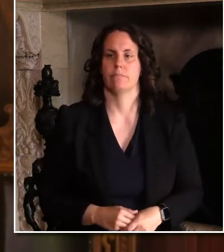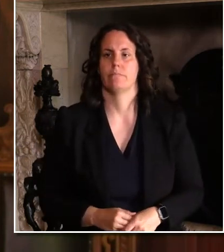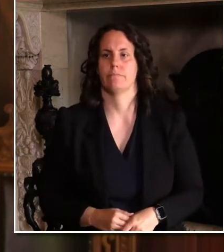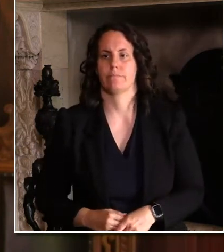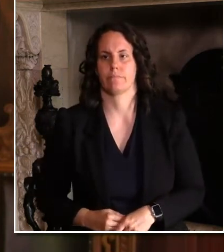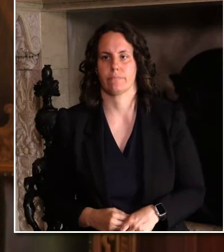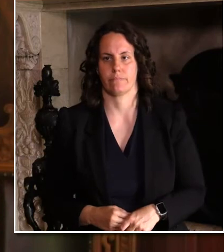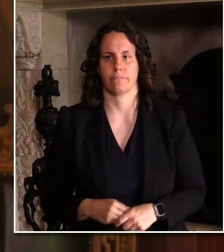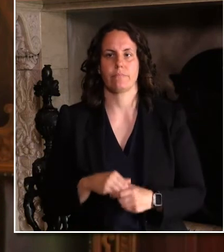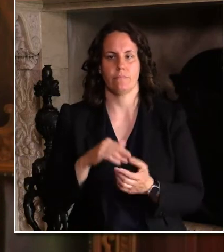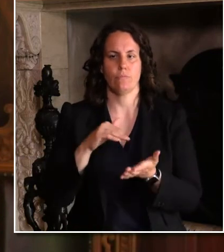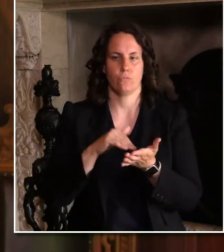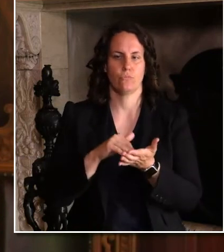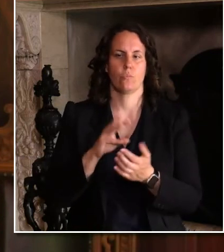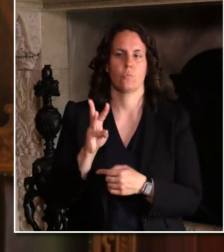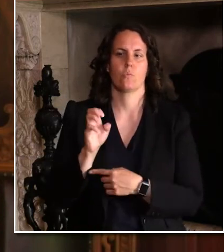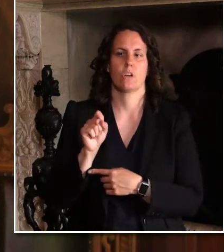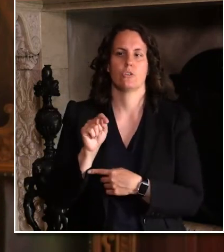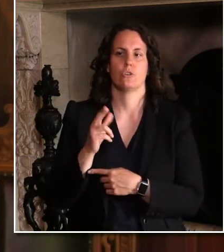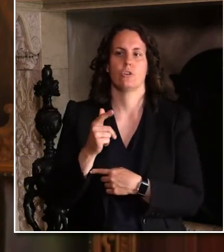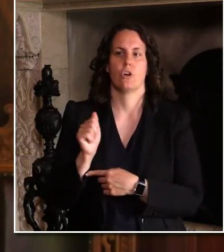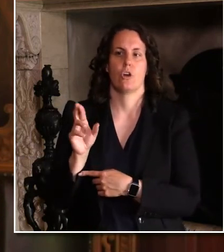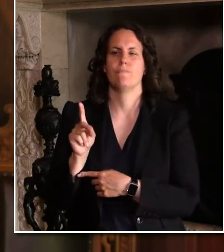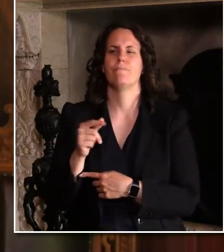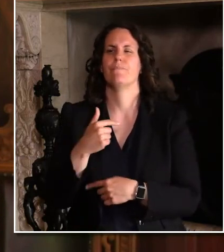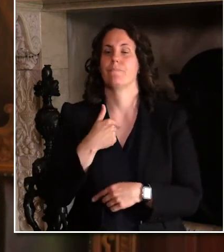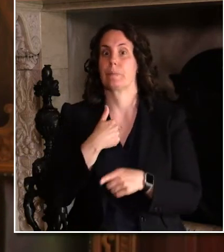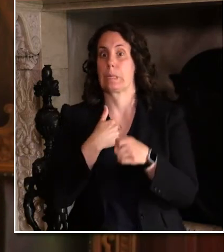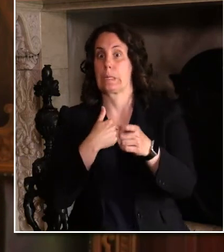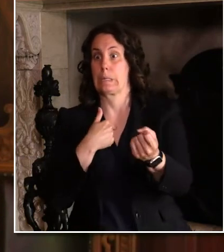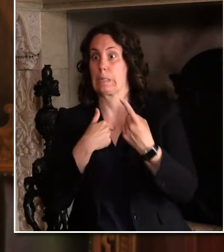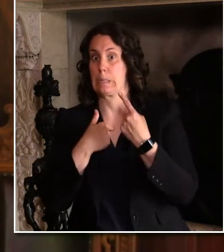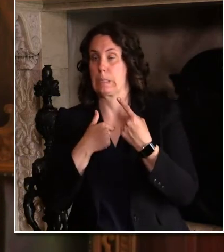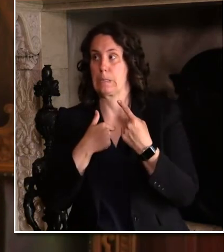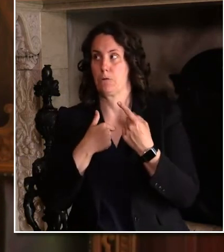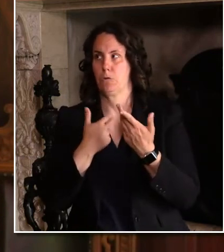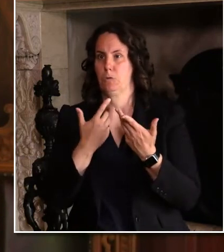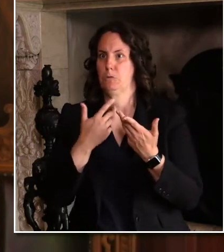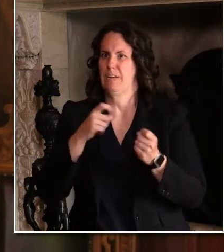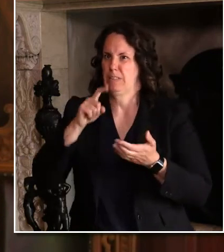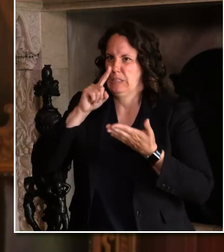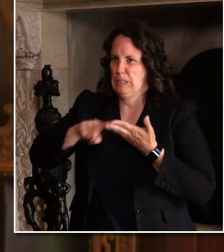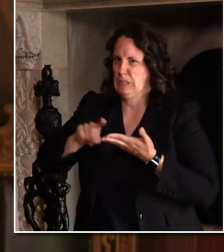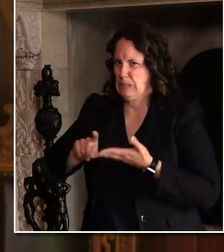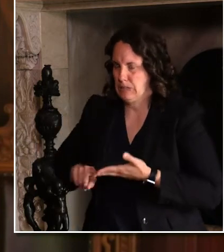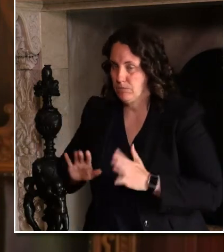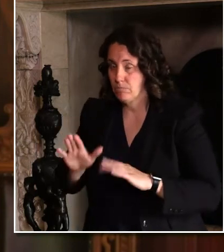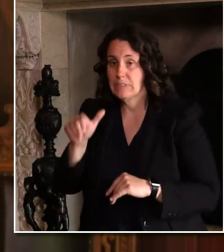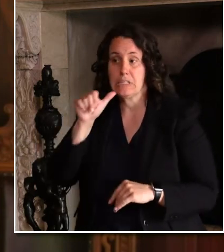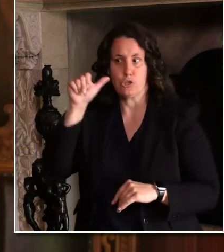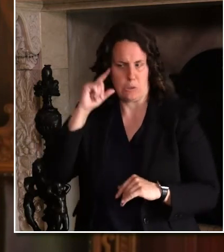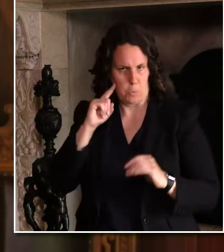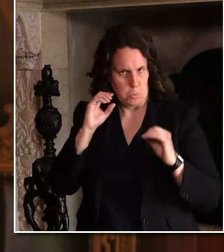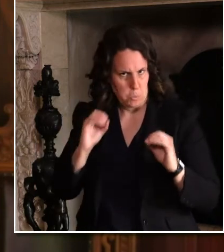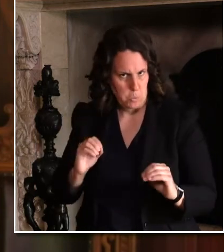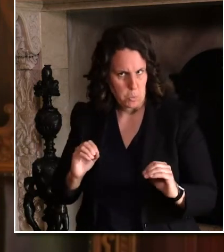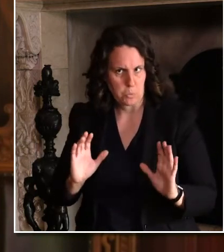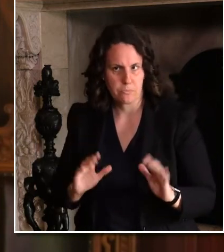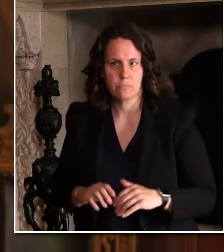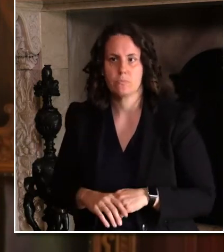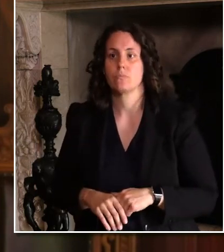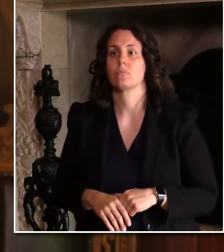announcement and our communication of the new CDC case definition to providers went out 2 days ago.